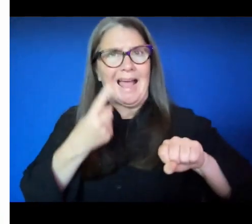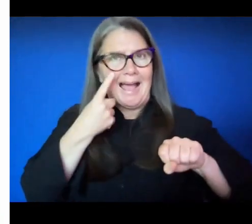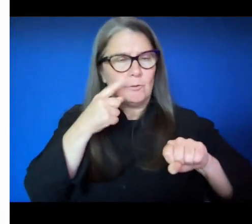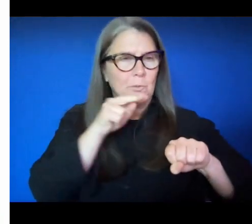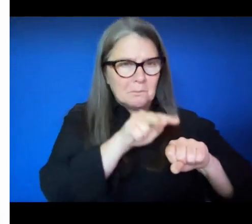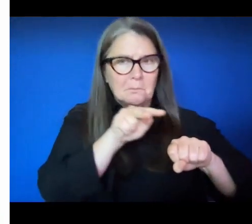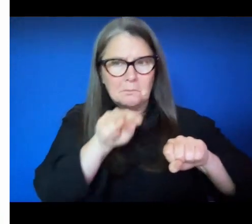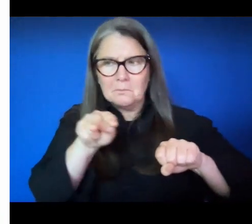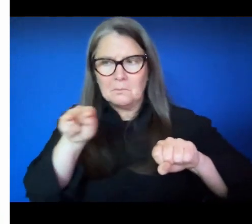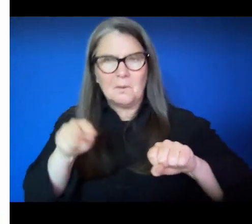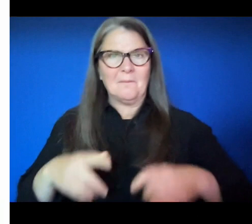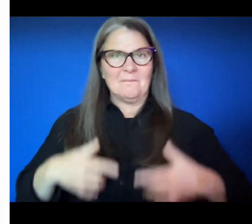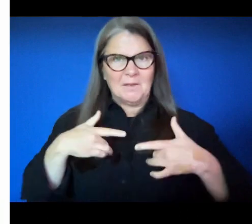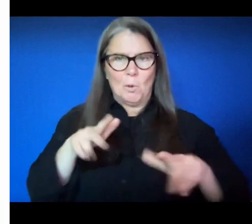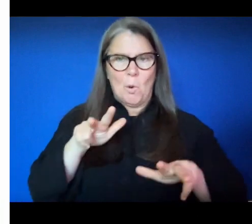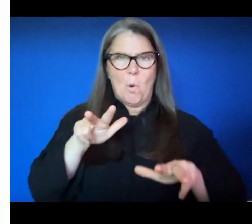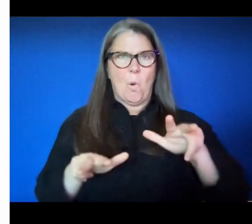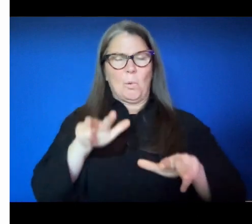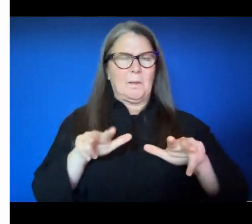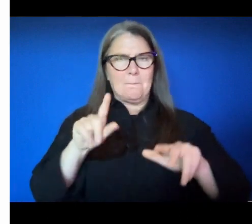keep pushing through it. Yeah,